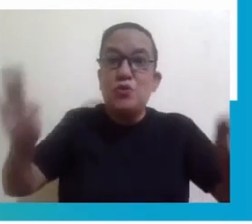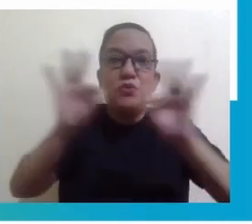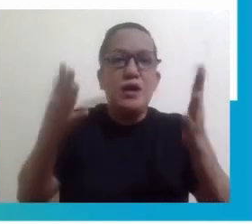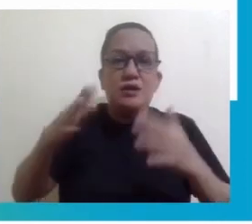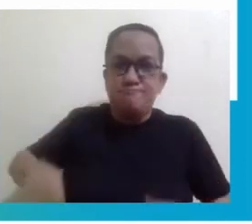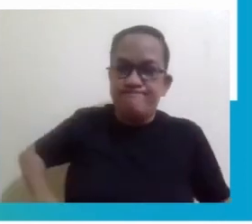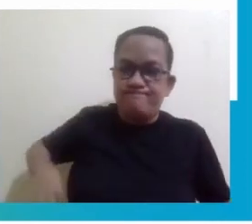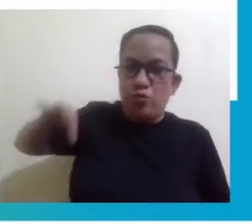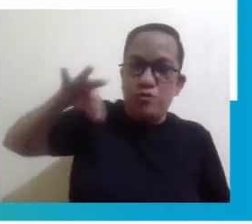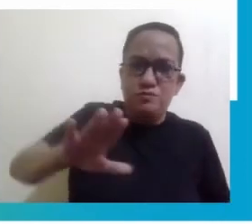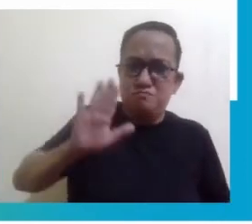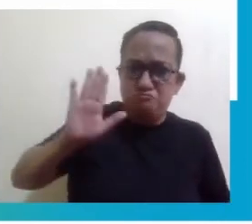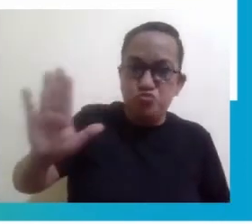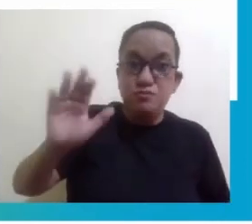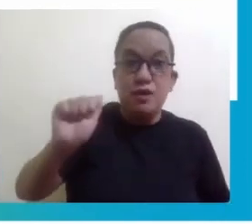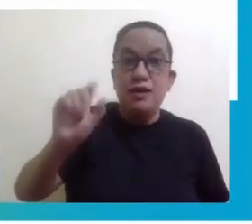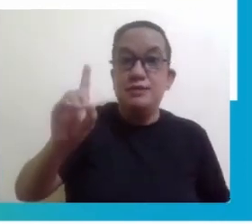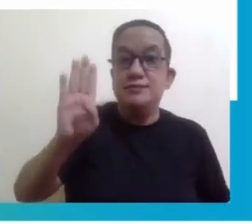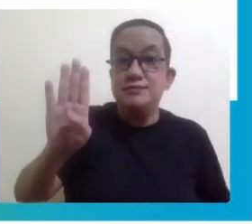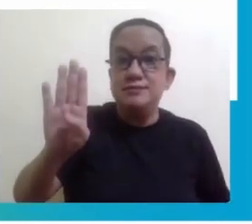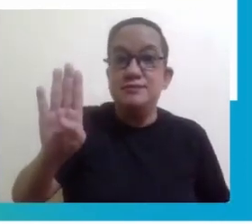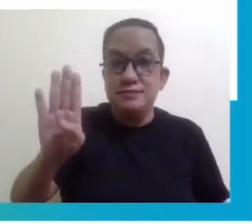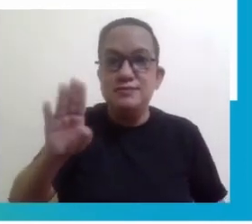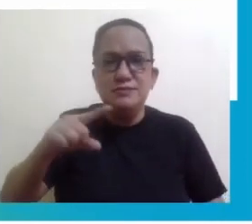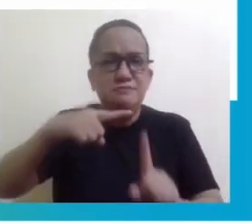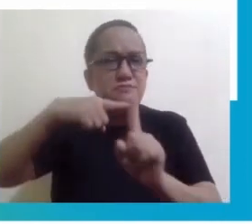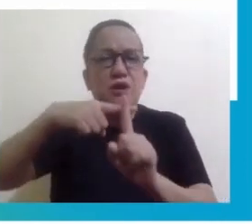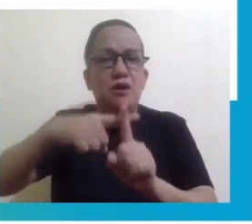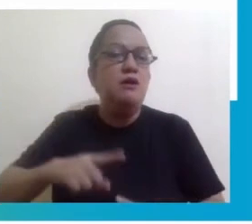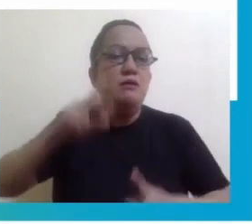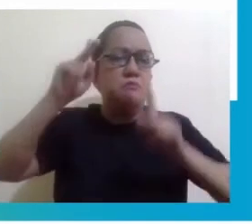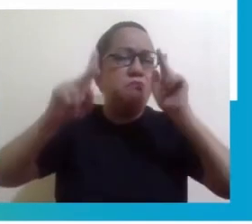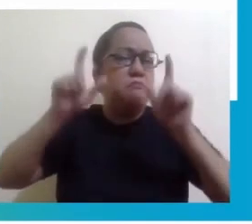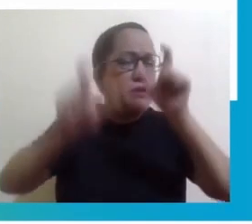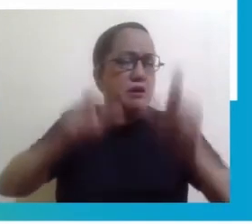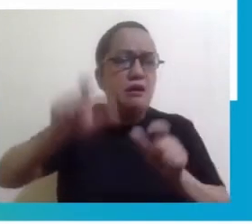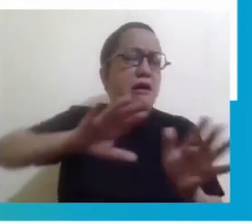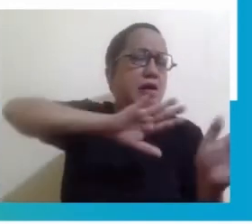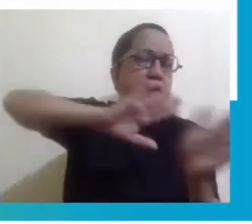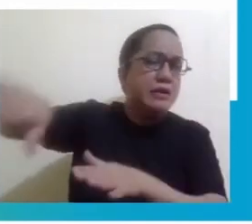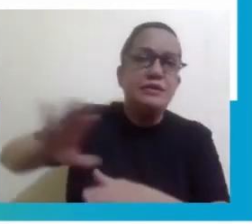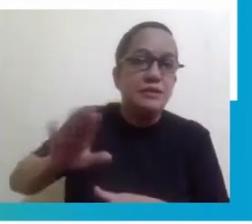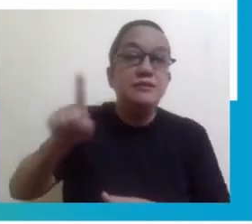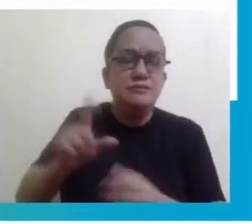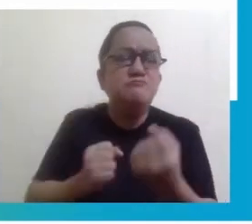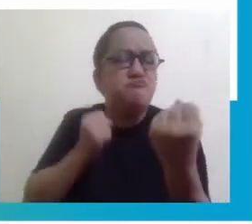the marginalized population. On the SDGs, ADB sees localizing the